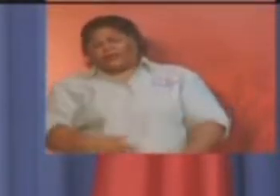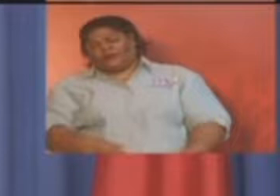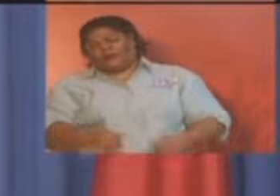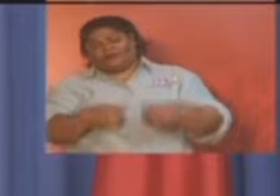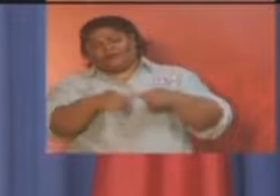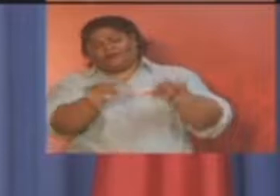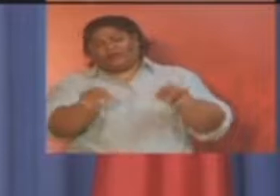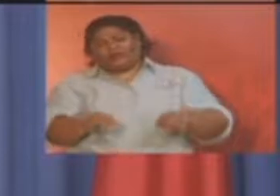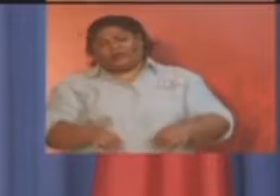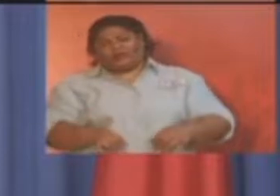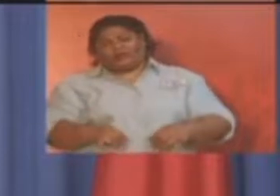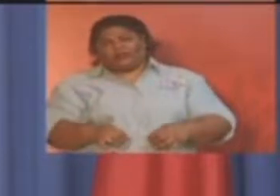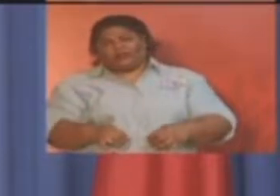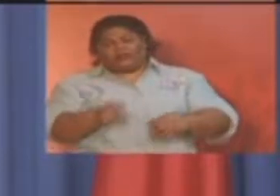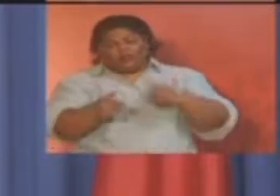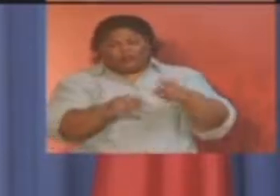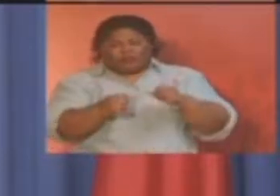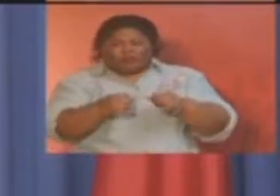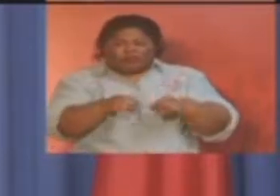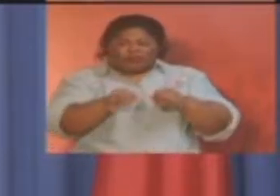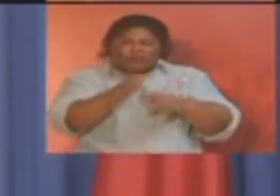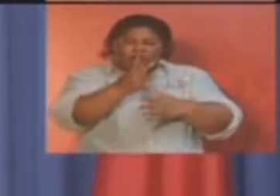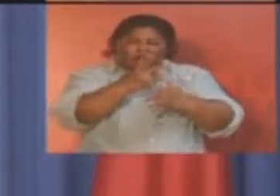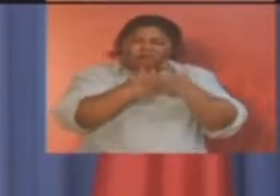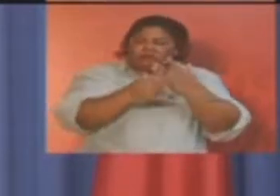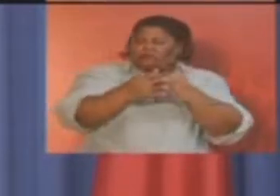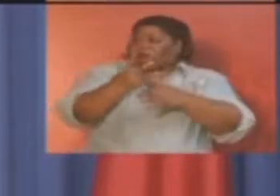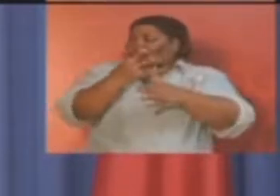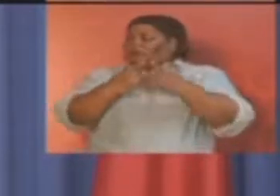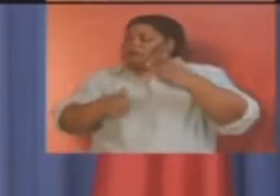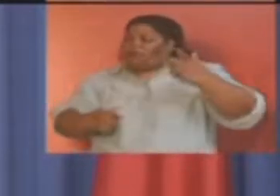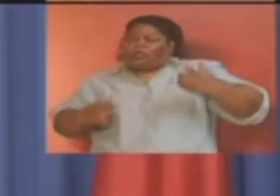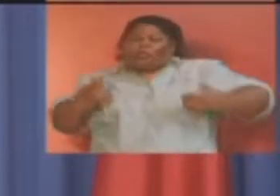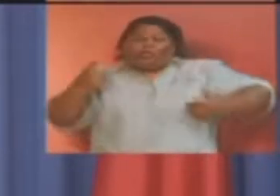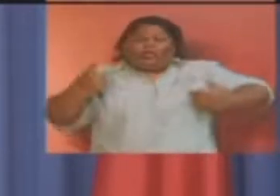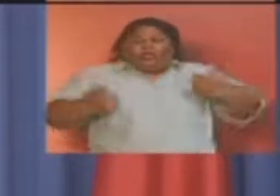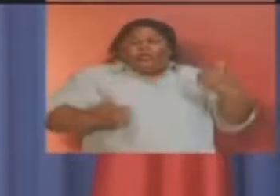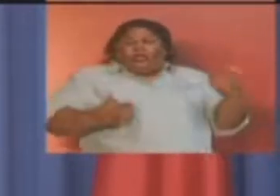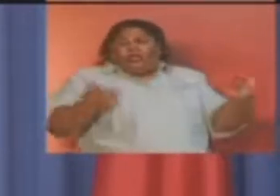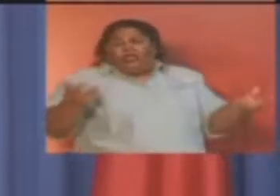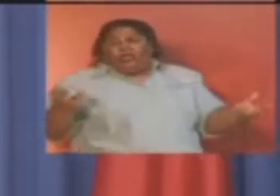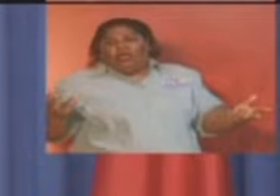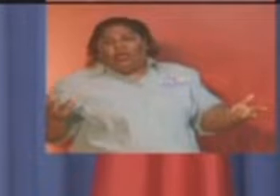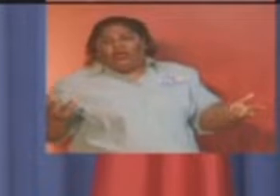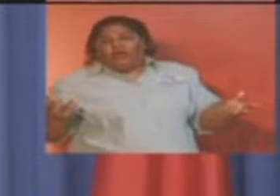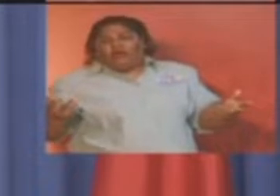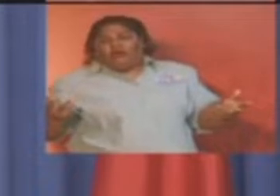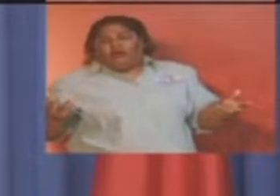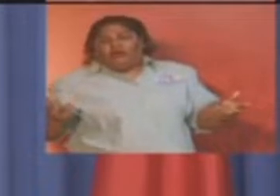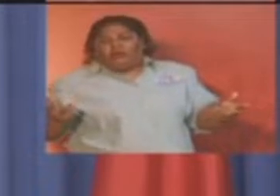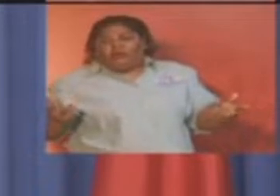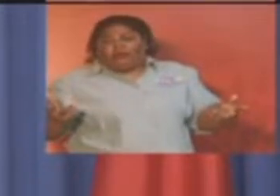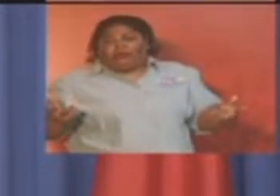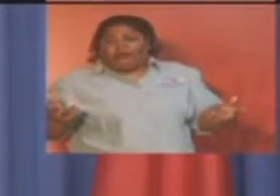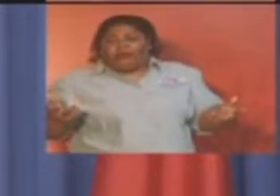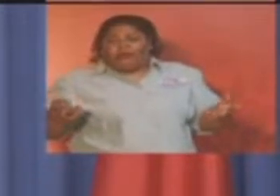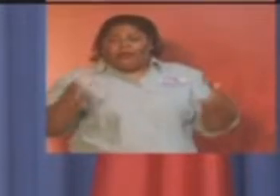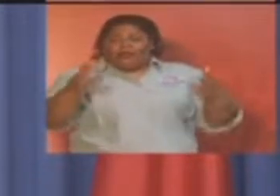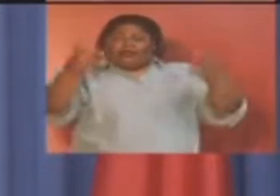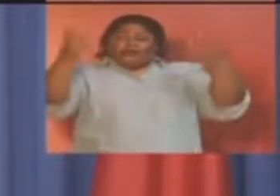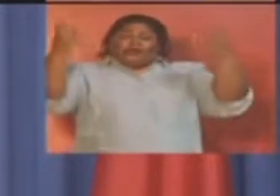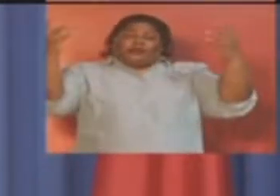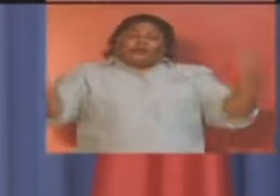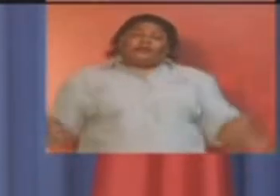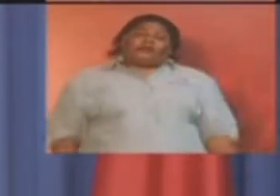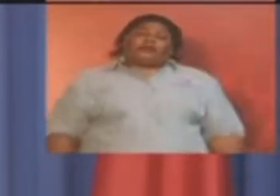the escalation we are seeing. What it requires is a greater braking force. For Newton's third law